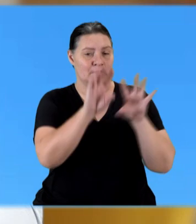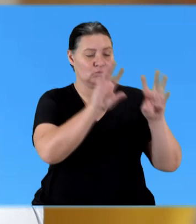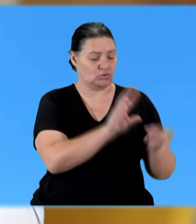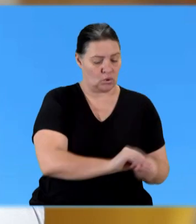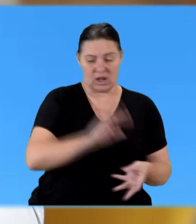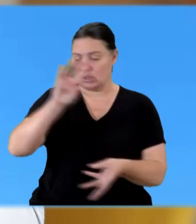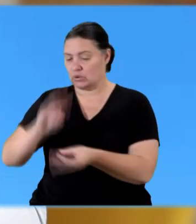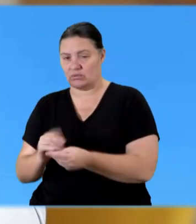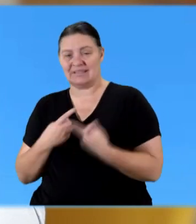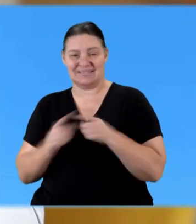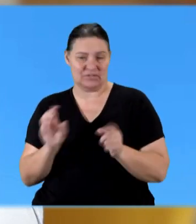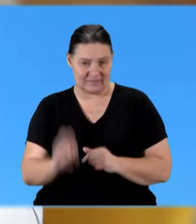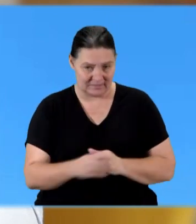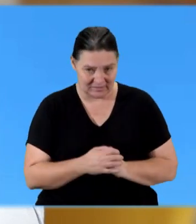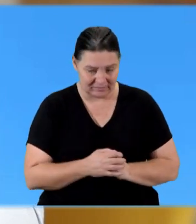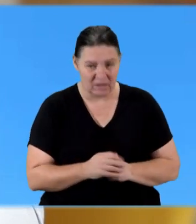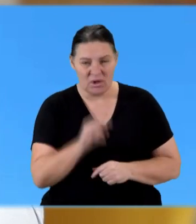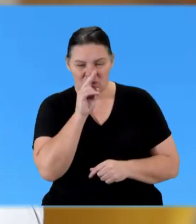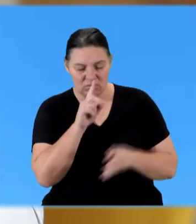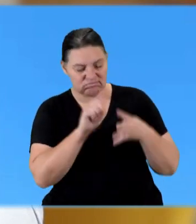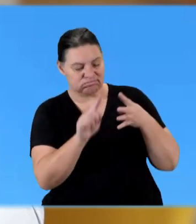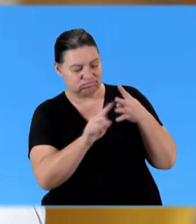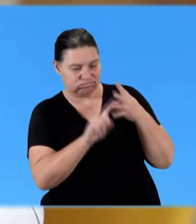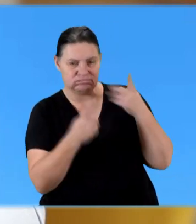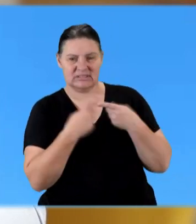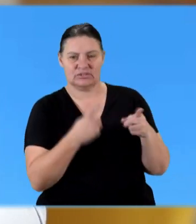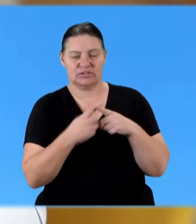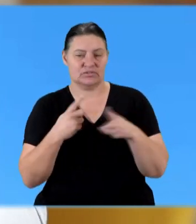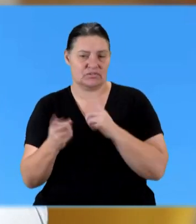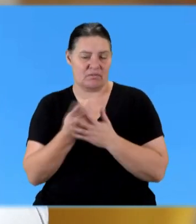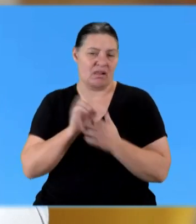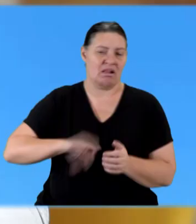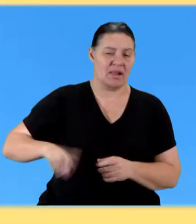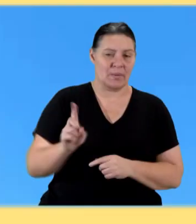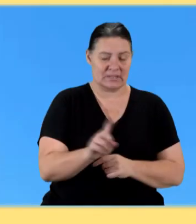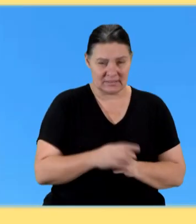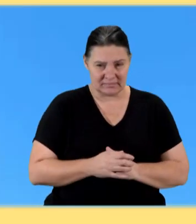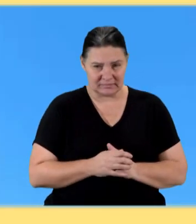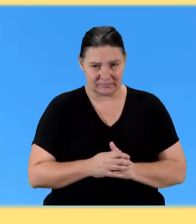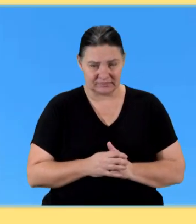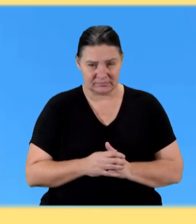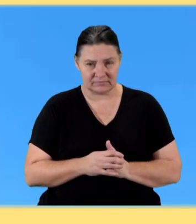same totals. Let us look at the different types of errors and omissions.